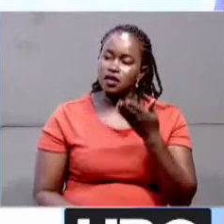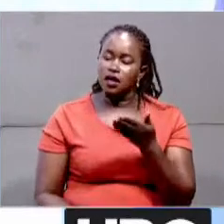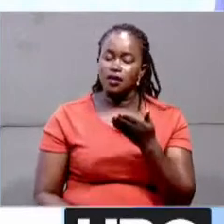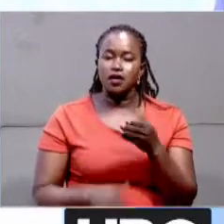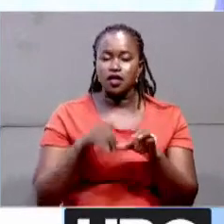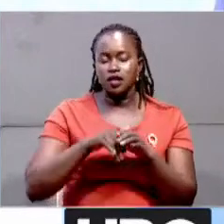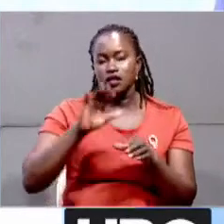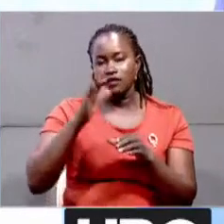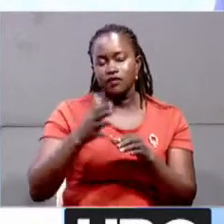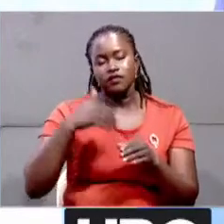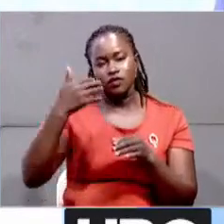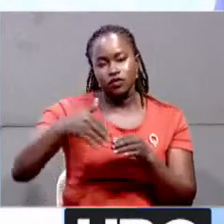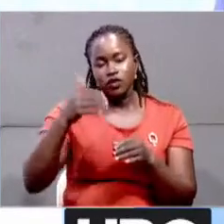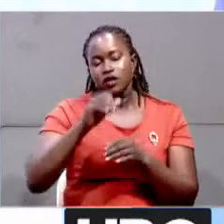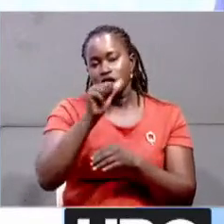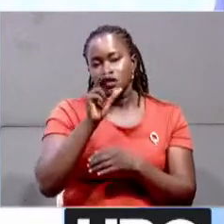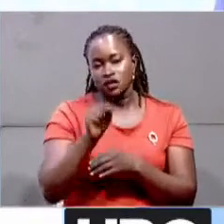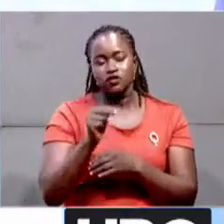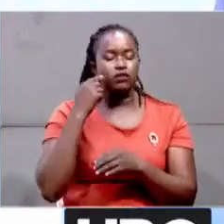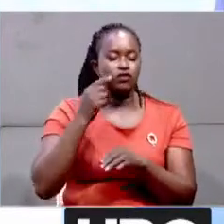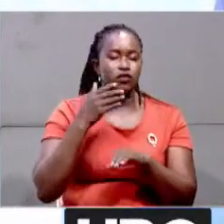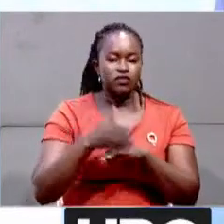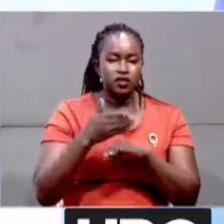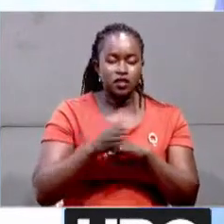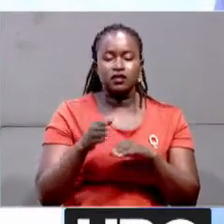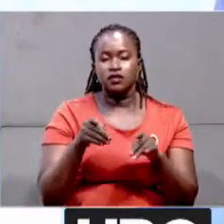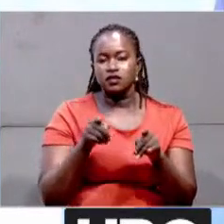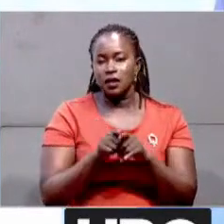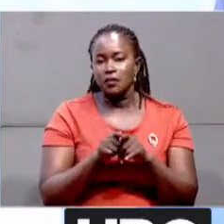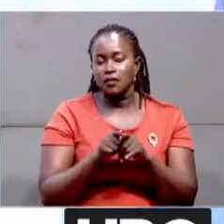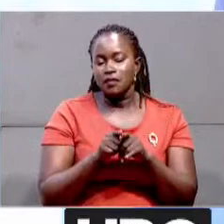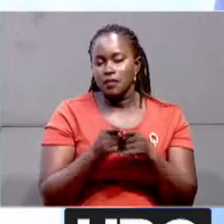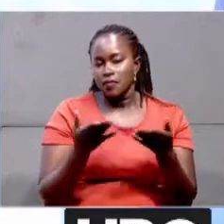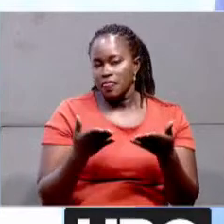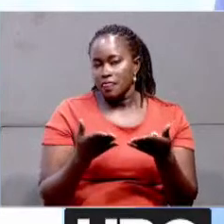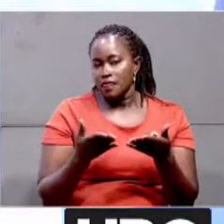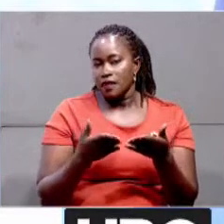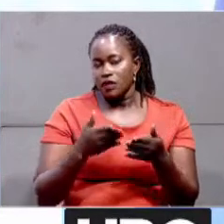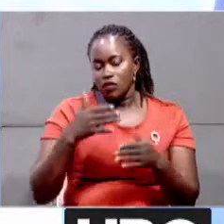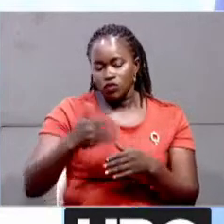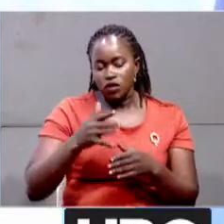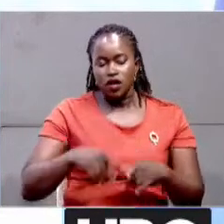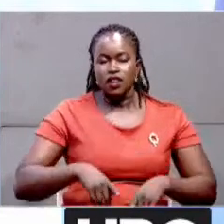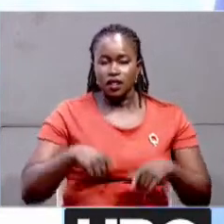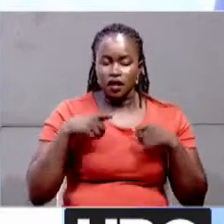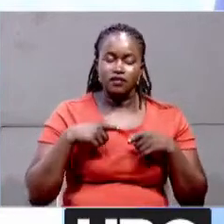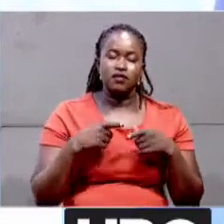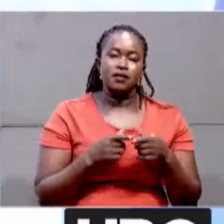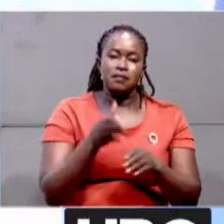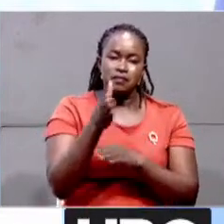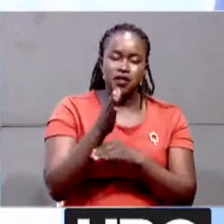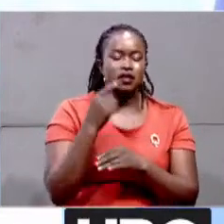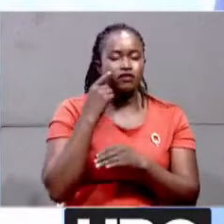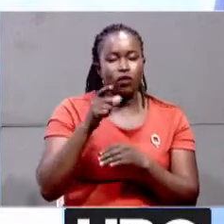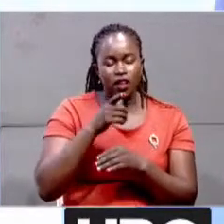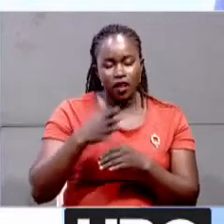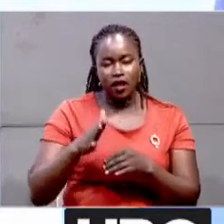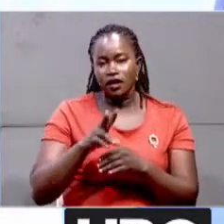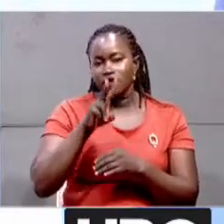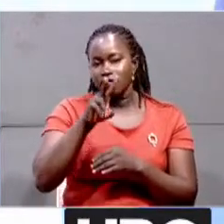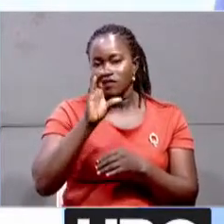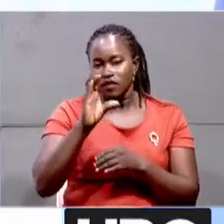the 5th regular session of the Fisheries and Aquaculture Sectoral Council of ministers of the Lake Victoria